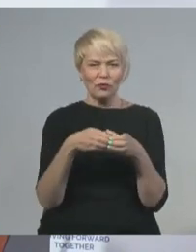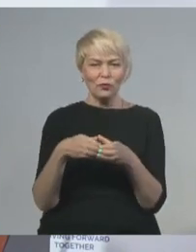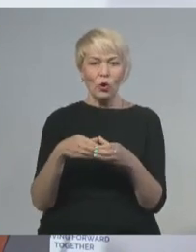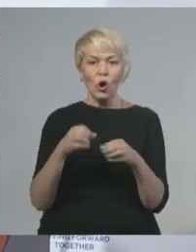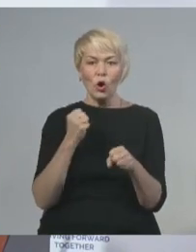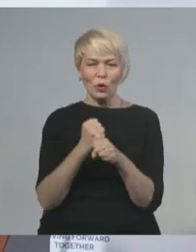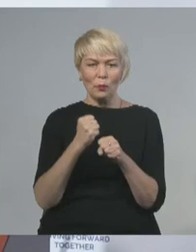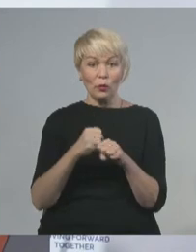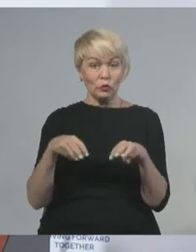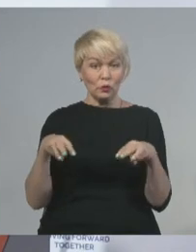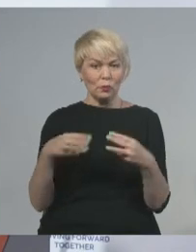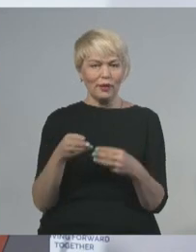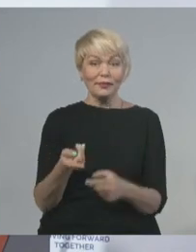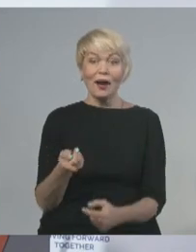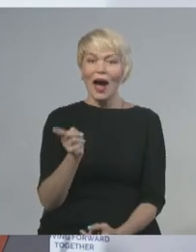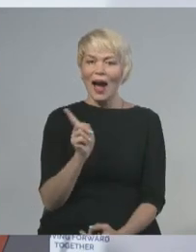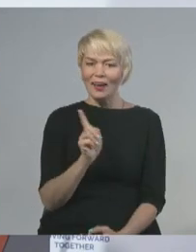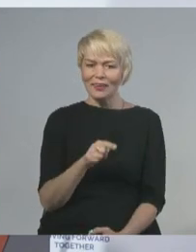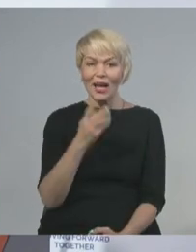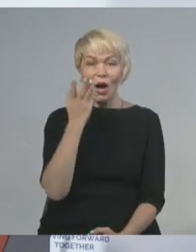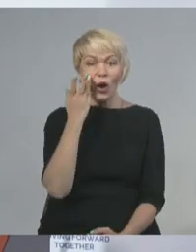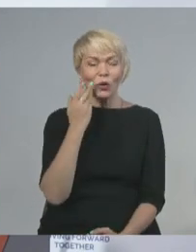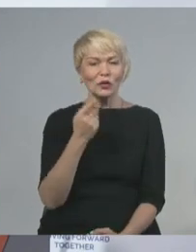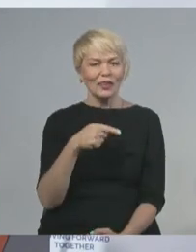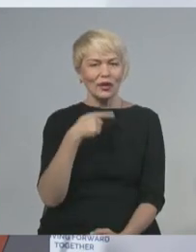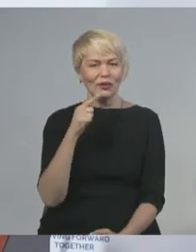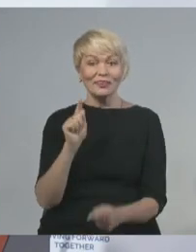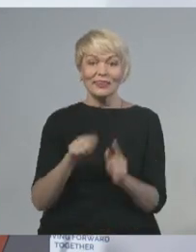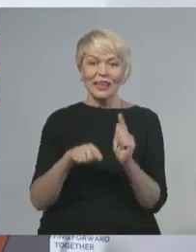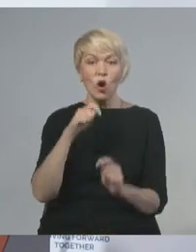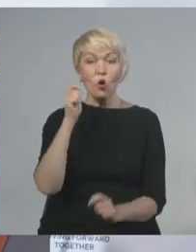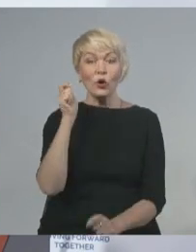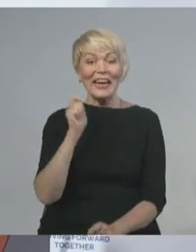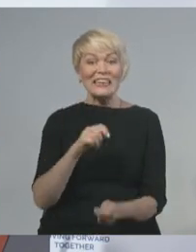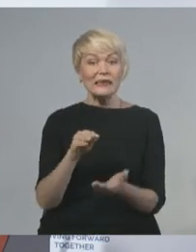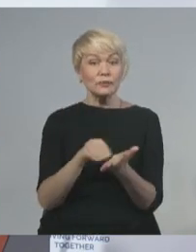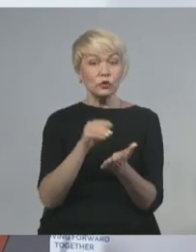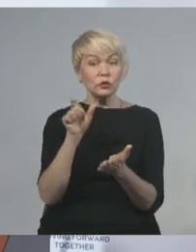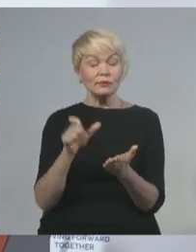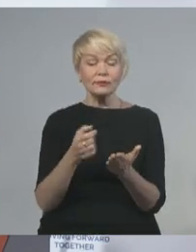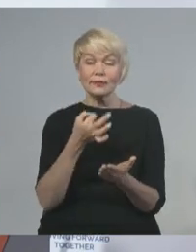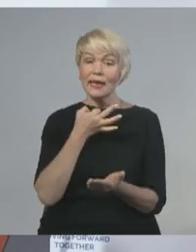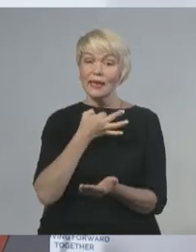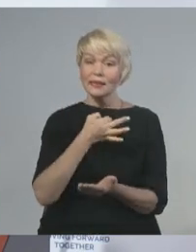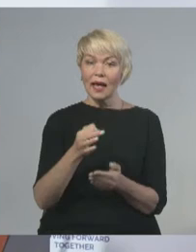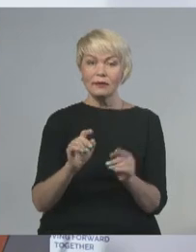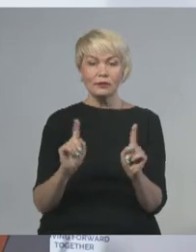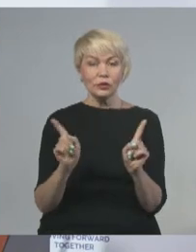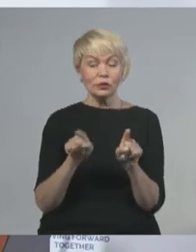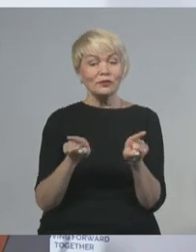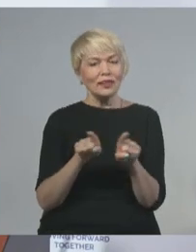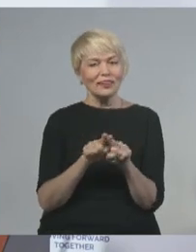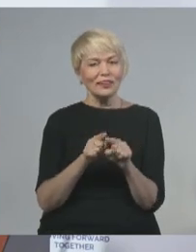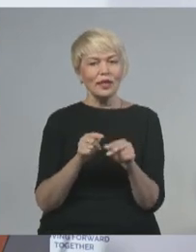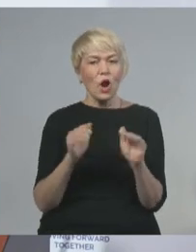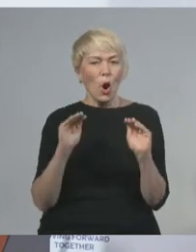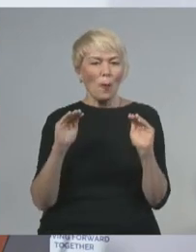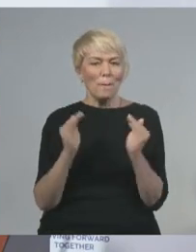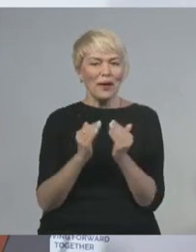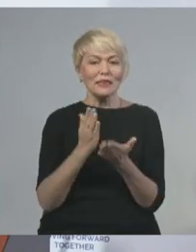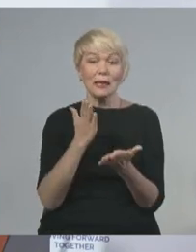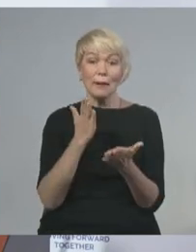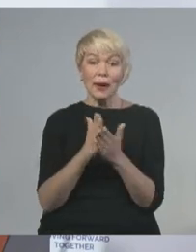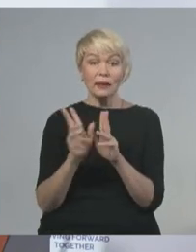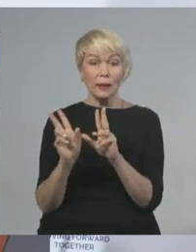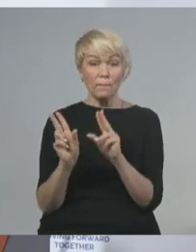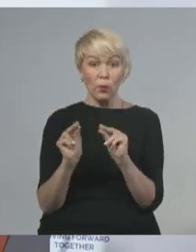journalists some of them were saying that it was also had a positive impact because there was more transparency in the